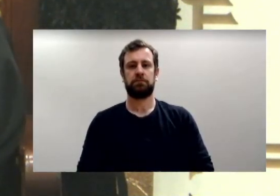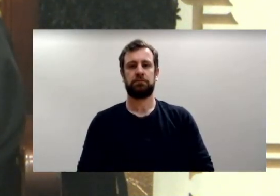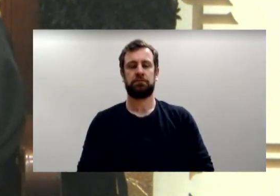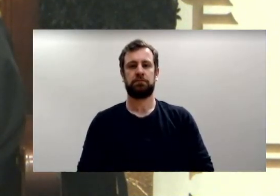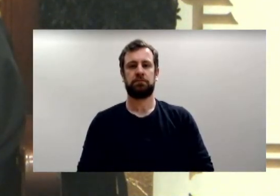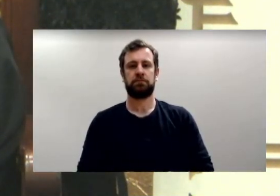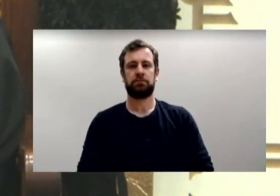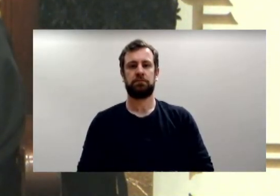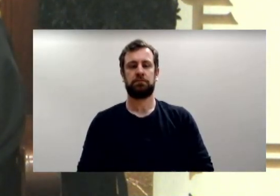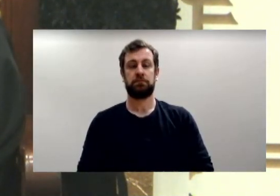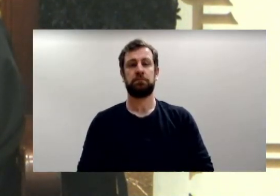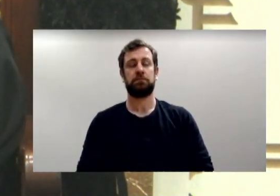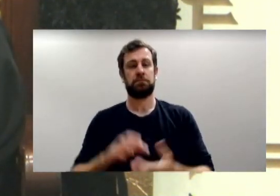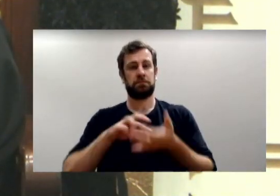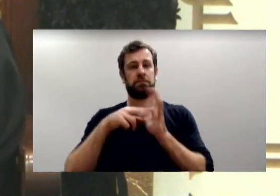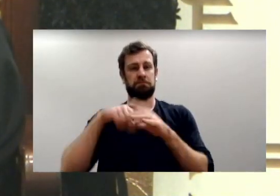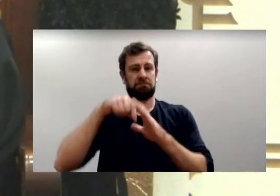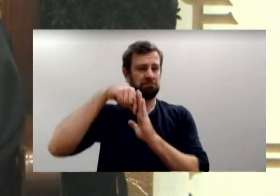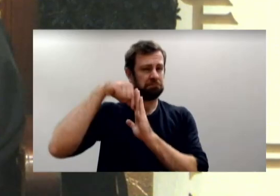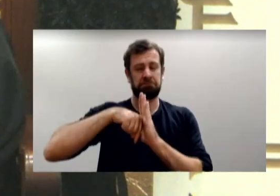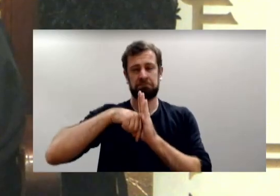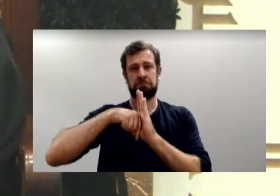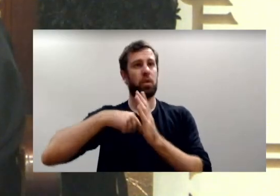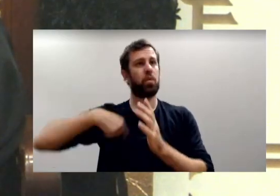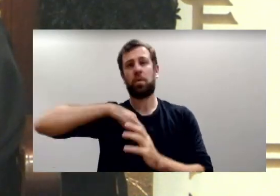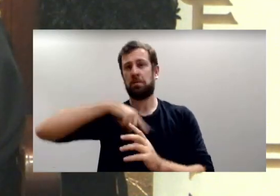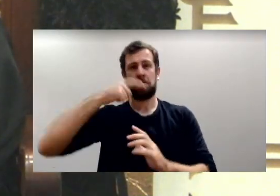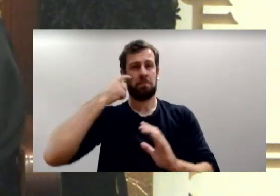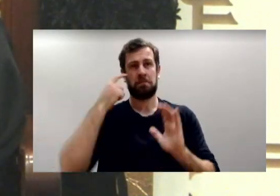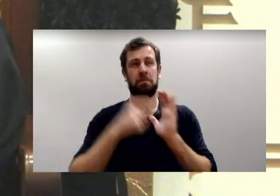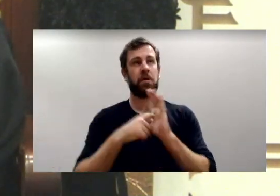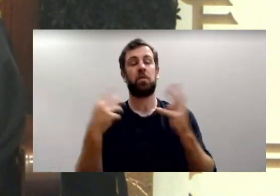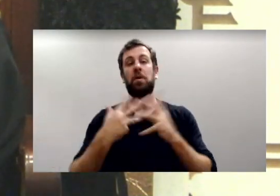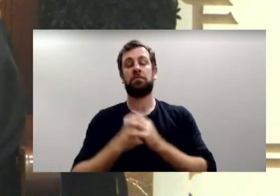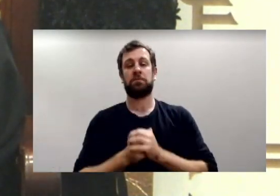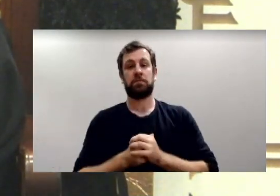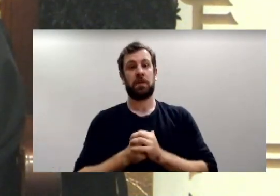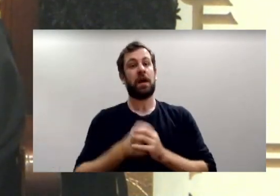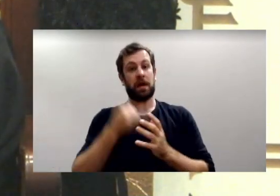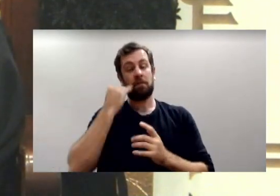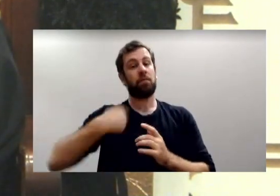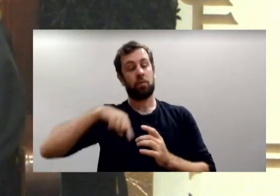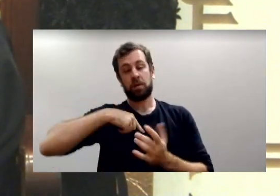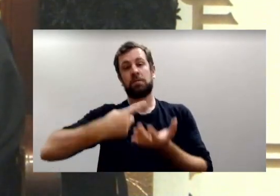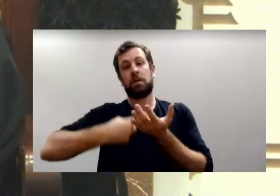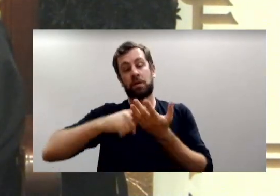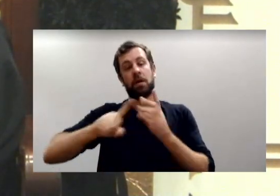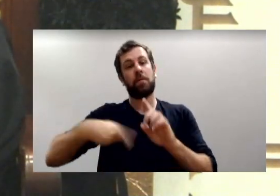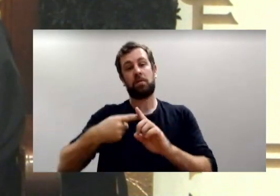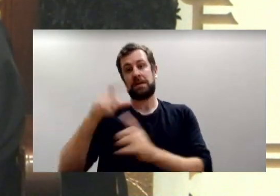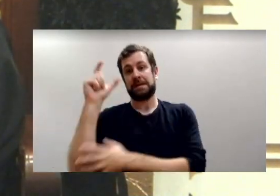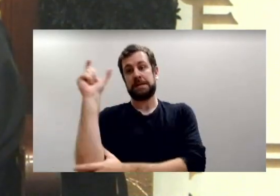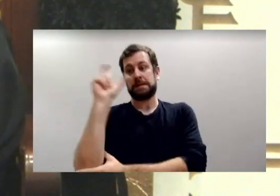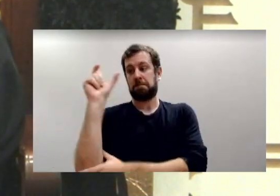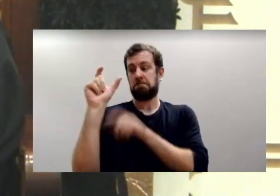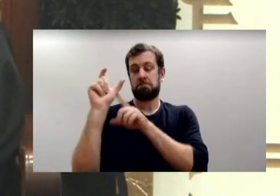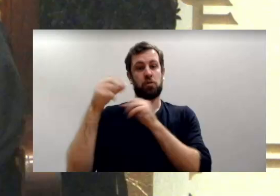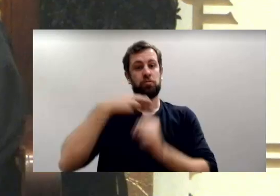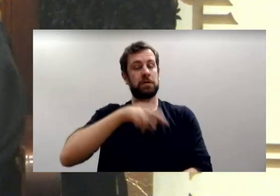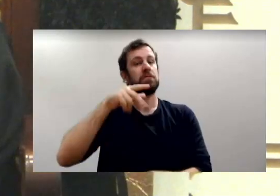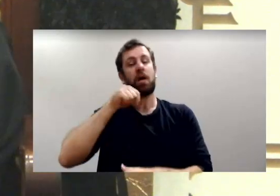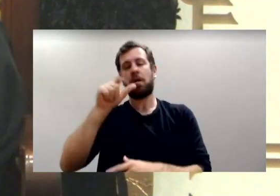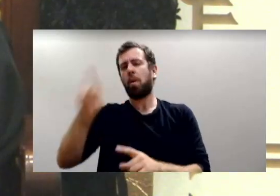In a sense, everyone realizes that when we talk about Islam, it is not only to believe in one